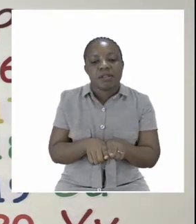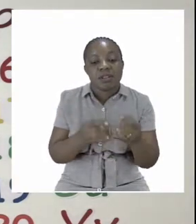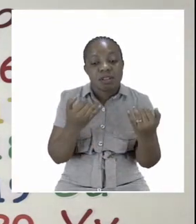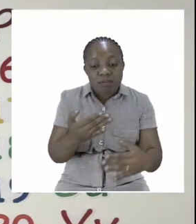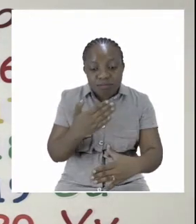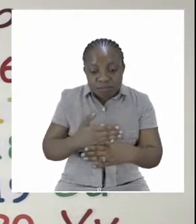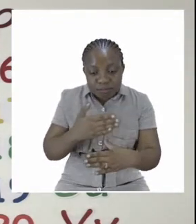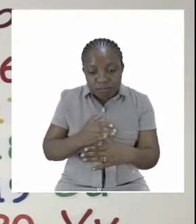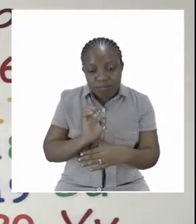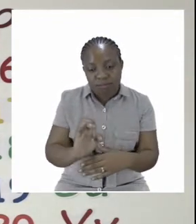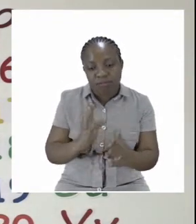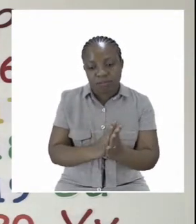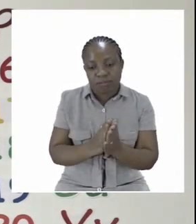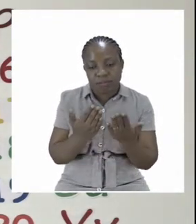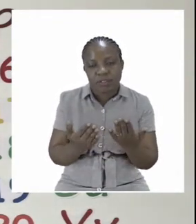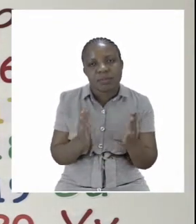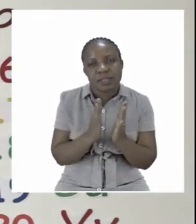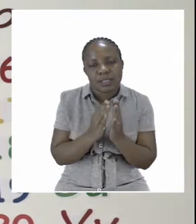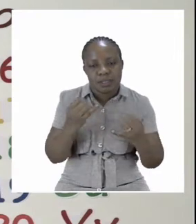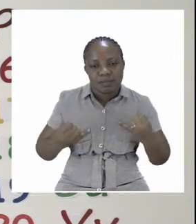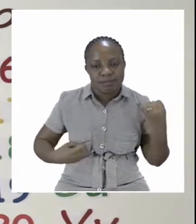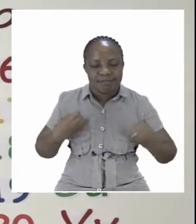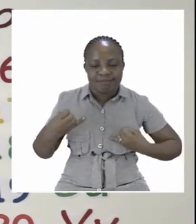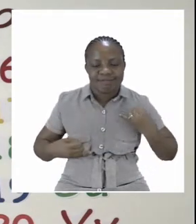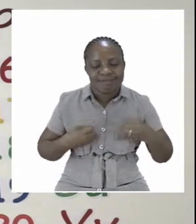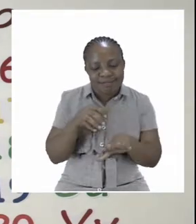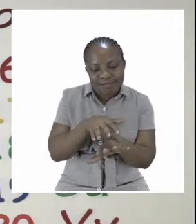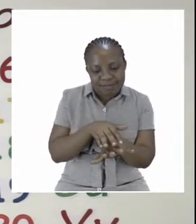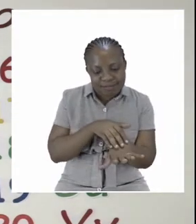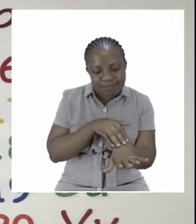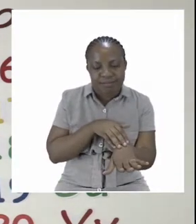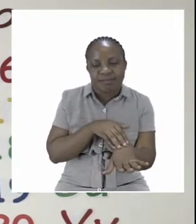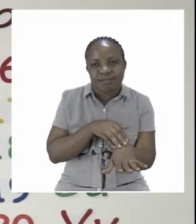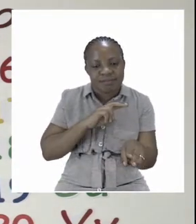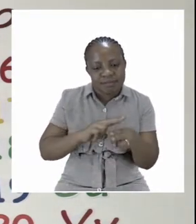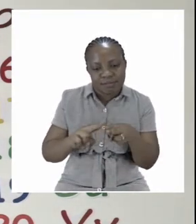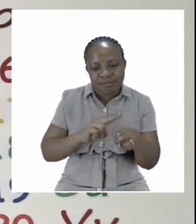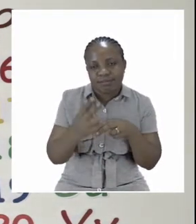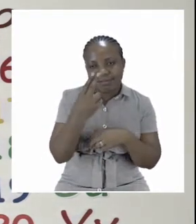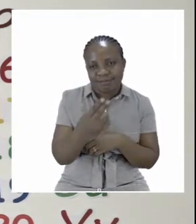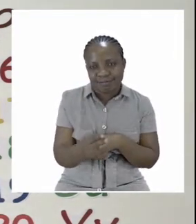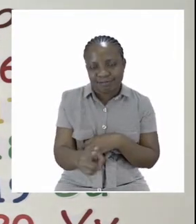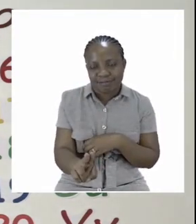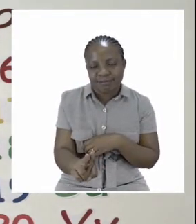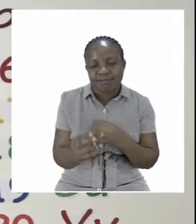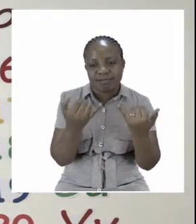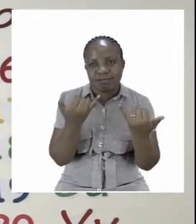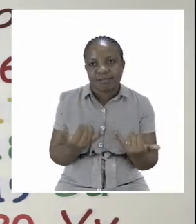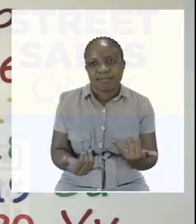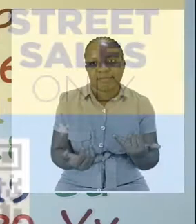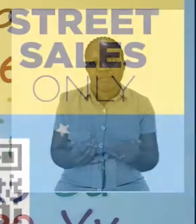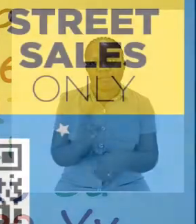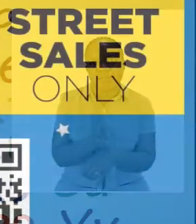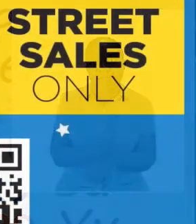well. Have fun, take your time, and I will see you after this very short advert